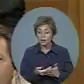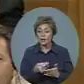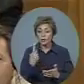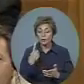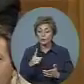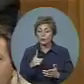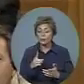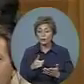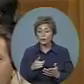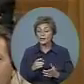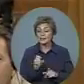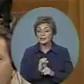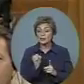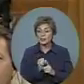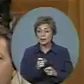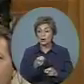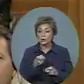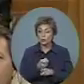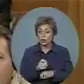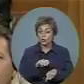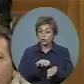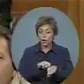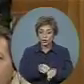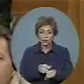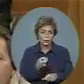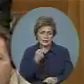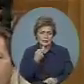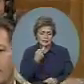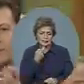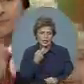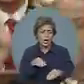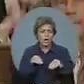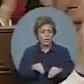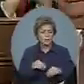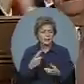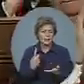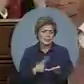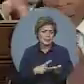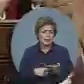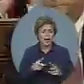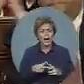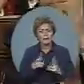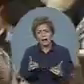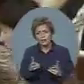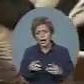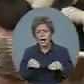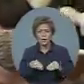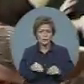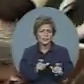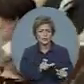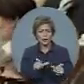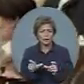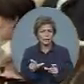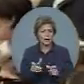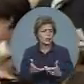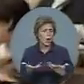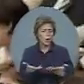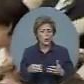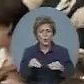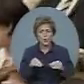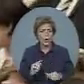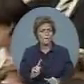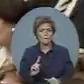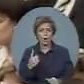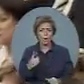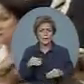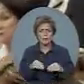Was it the Minister of Defense? Or was it the Prime Minister? Right Honourable the Prime Minister.